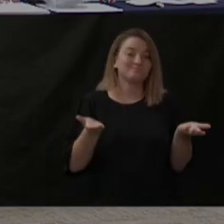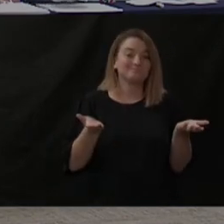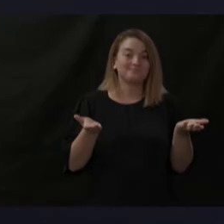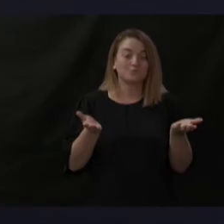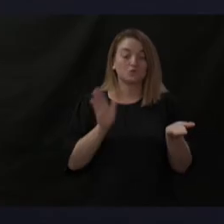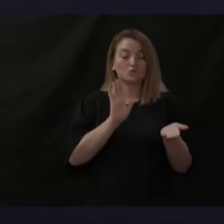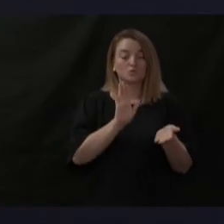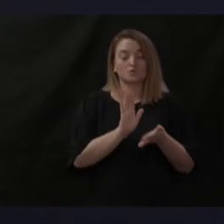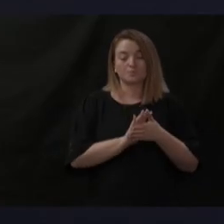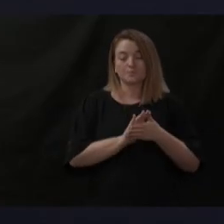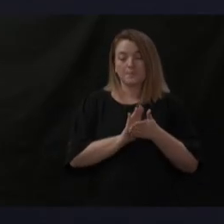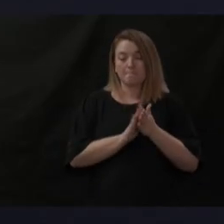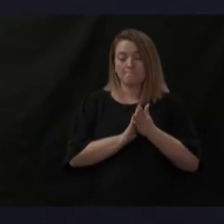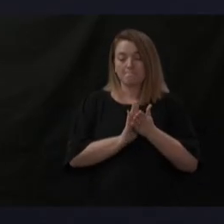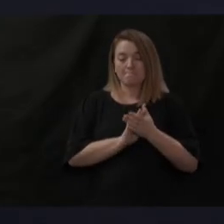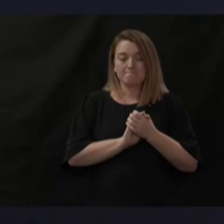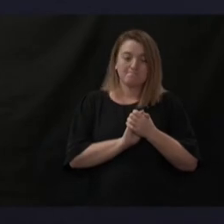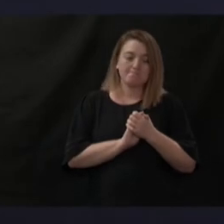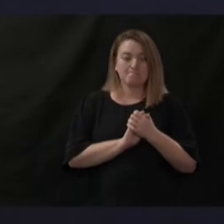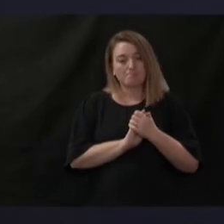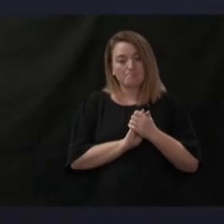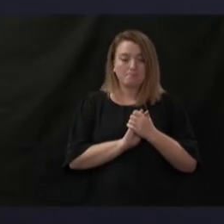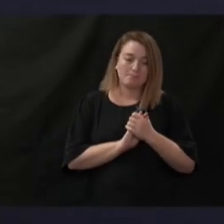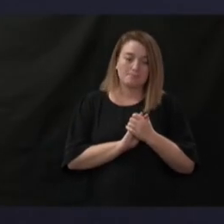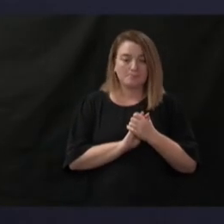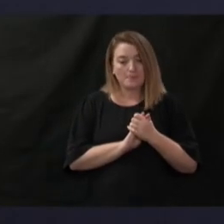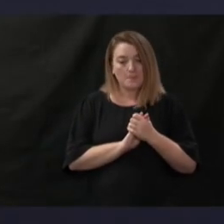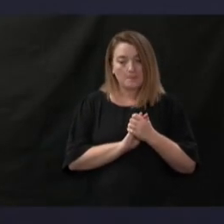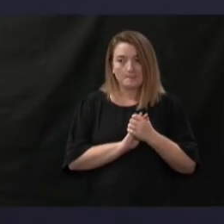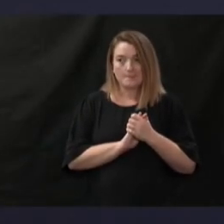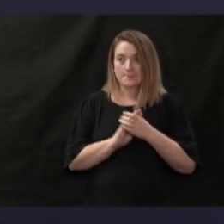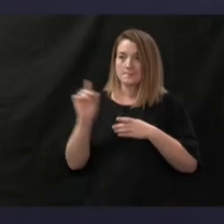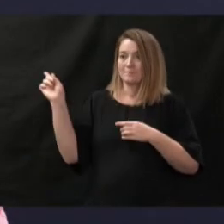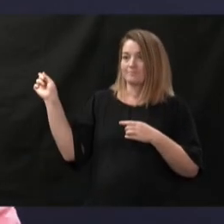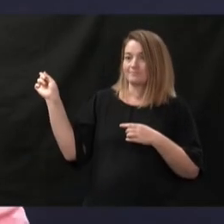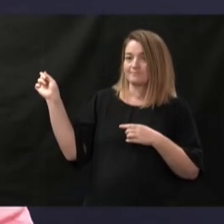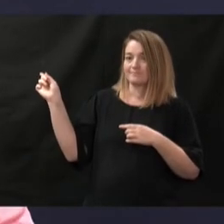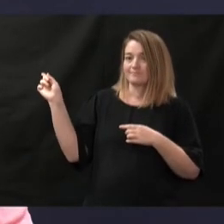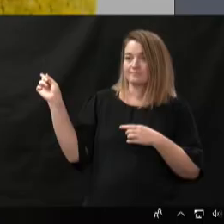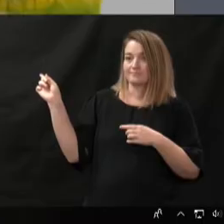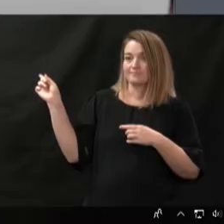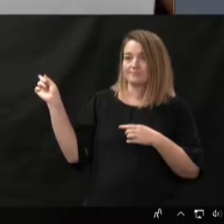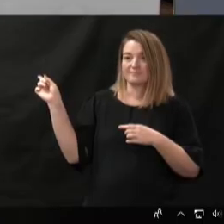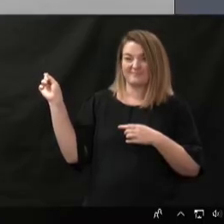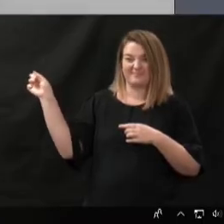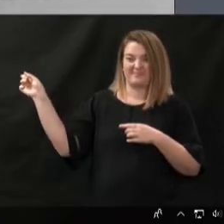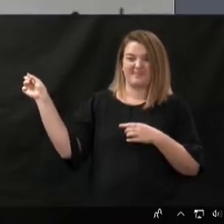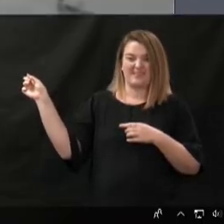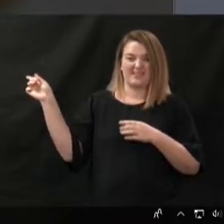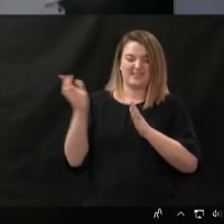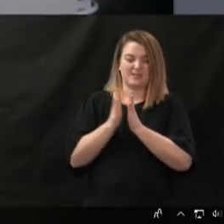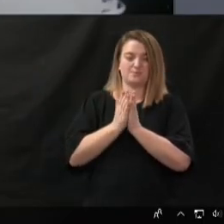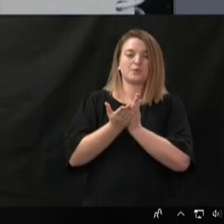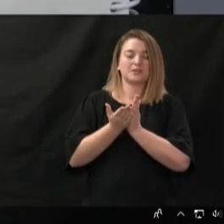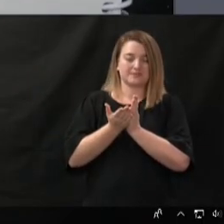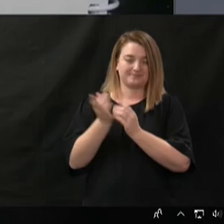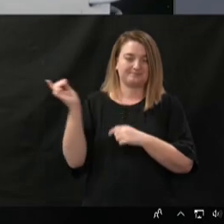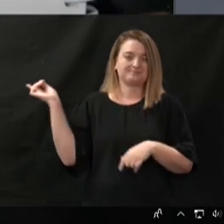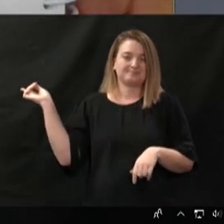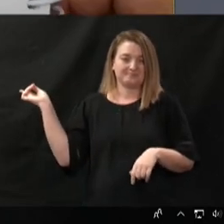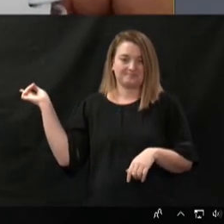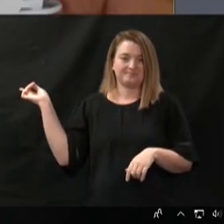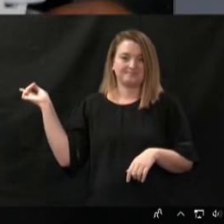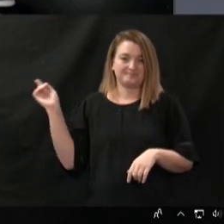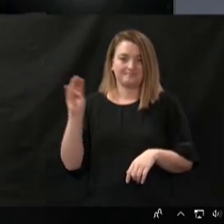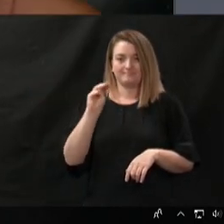In your, they like us to show the front, the book with the Marian thing,